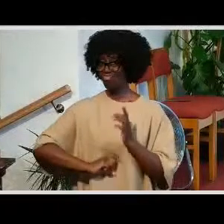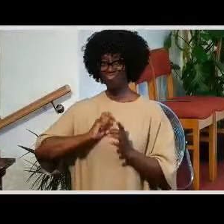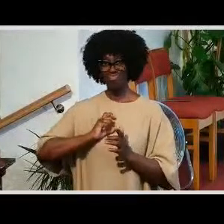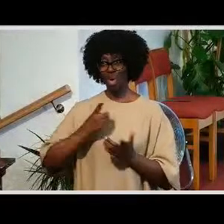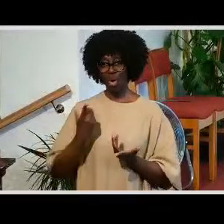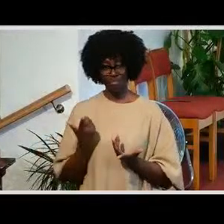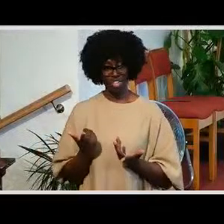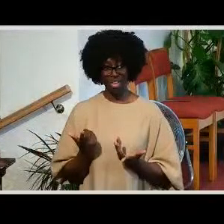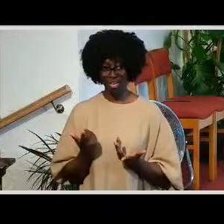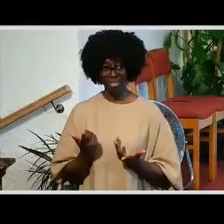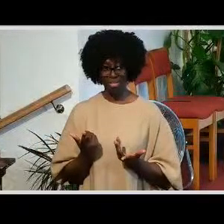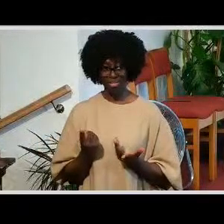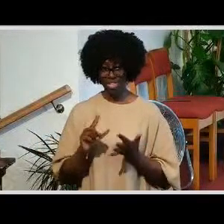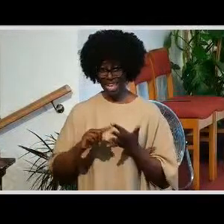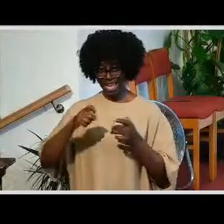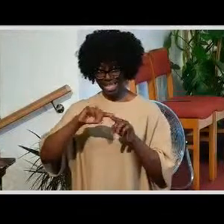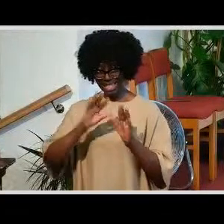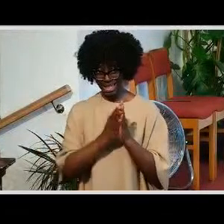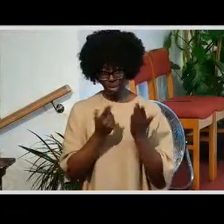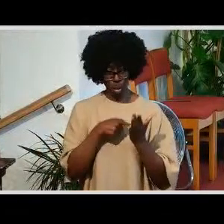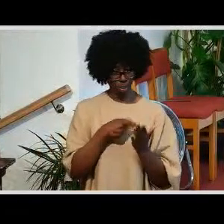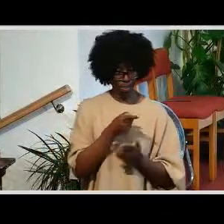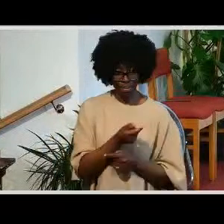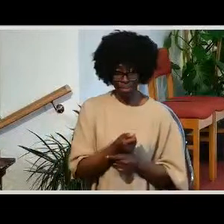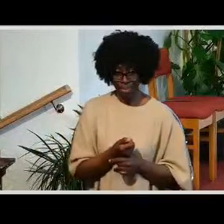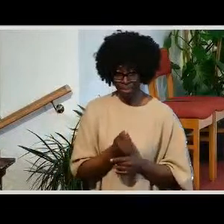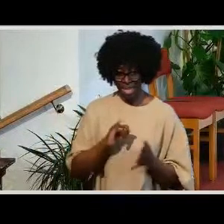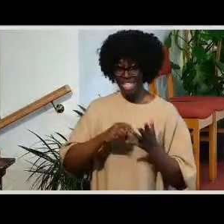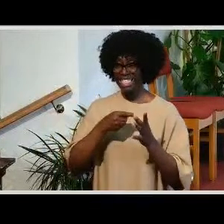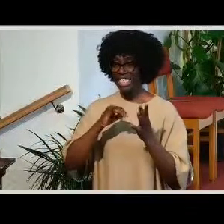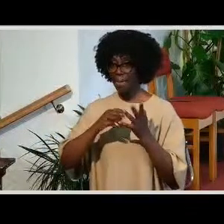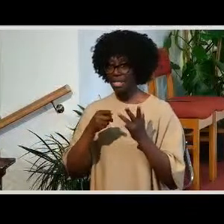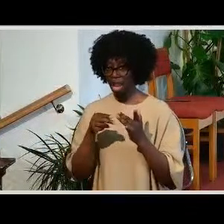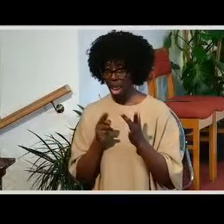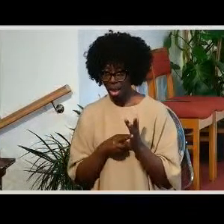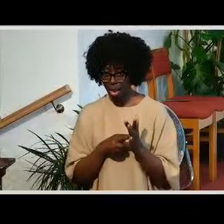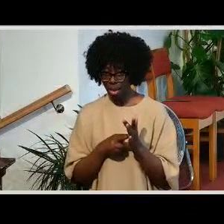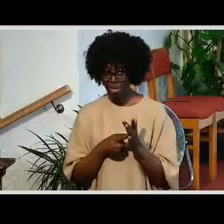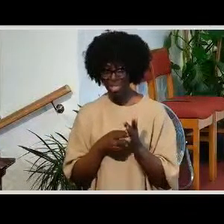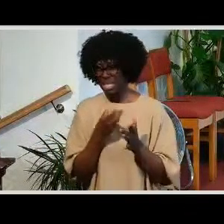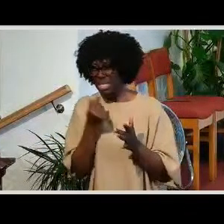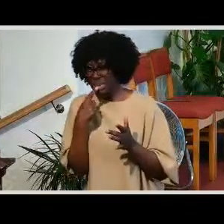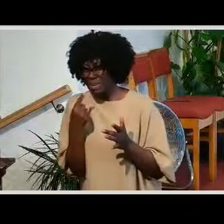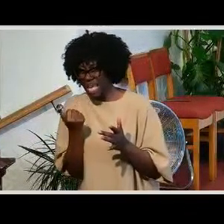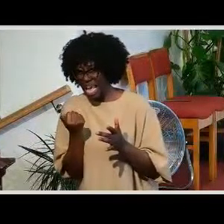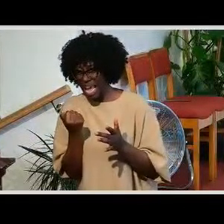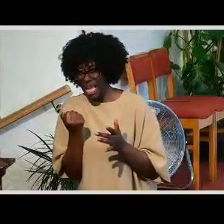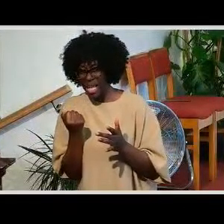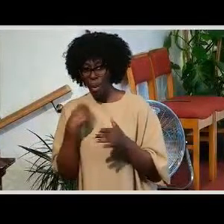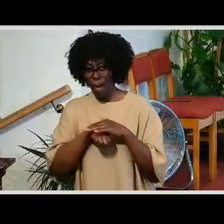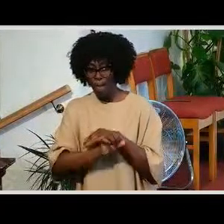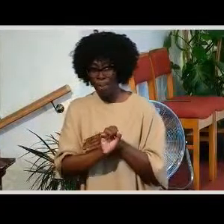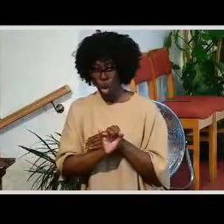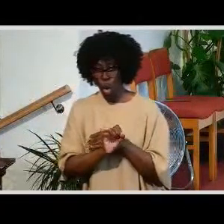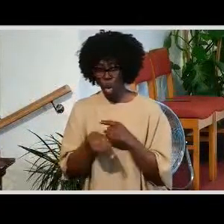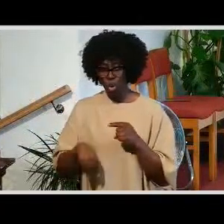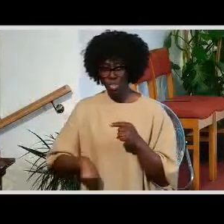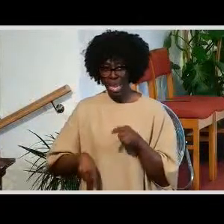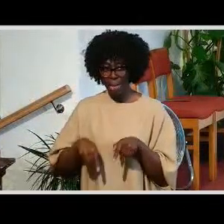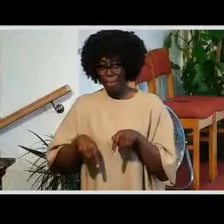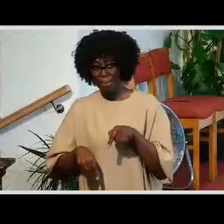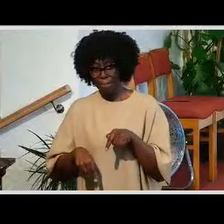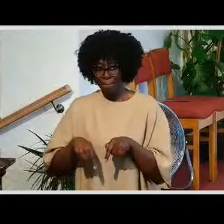chapter 10. Samson, well, there are some rumors that said he was born with a limp, but we know that he died